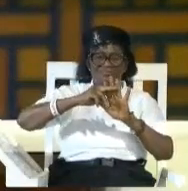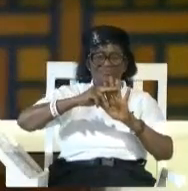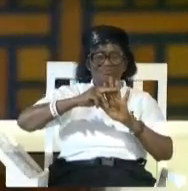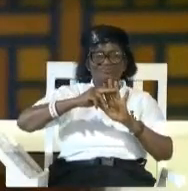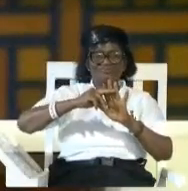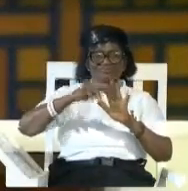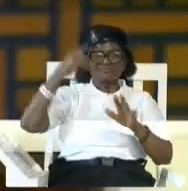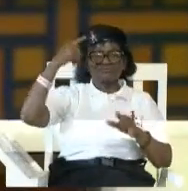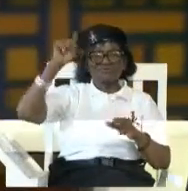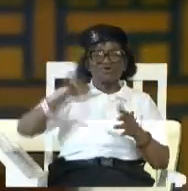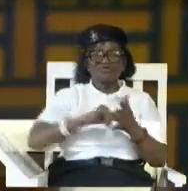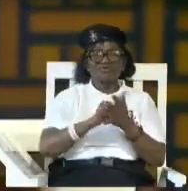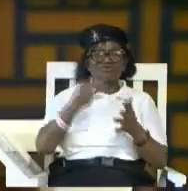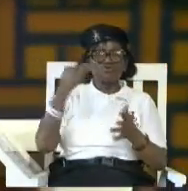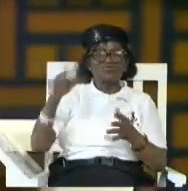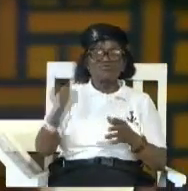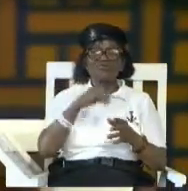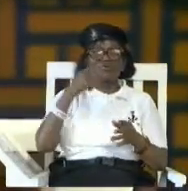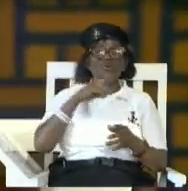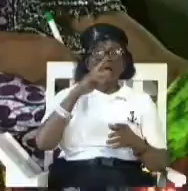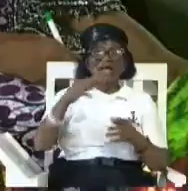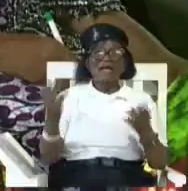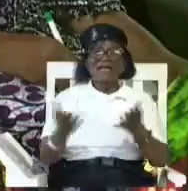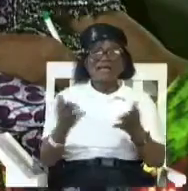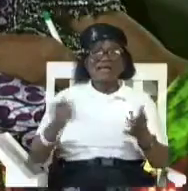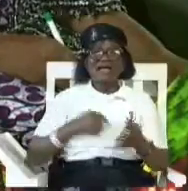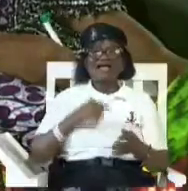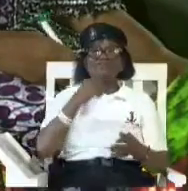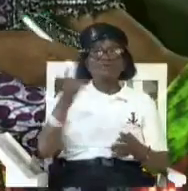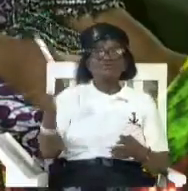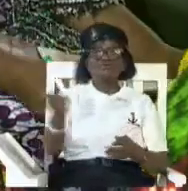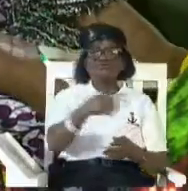For those of you who are here, I told you